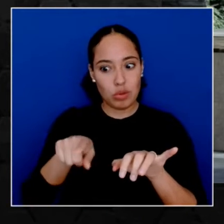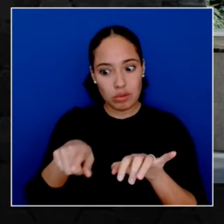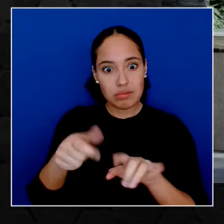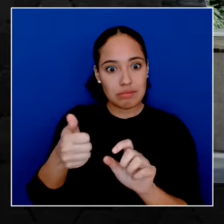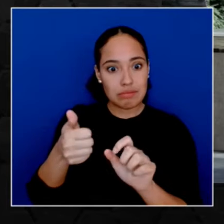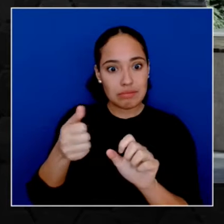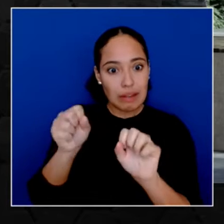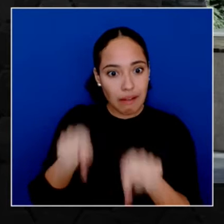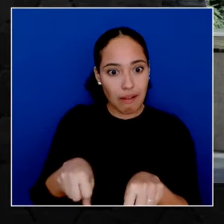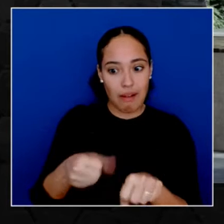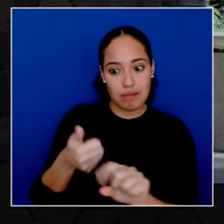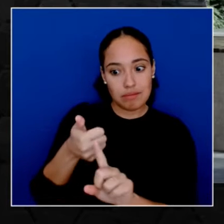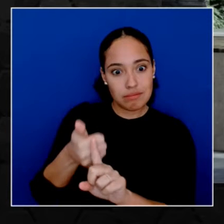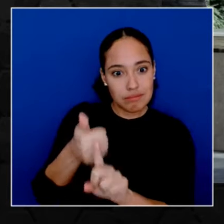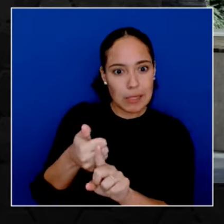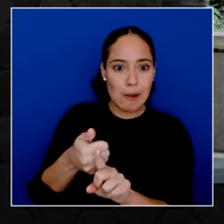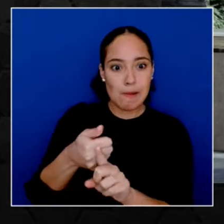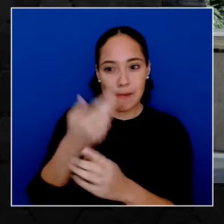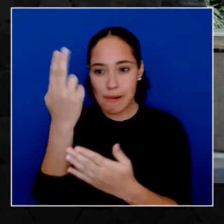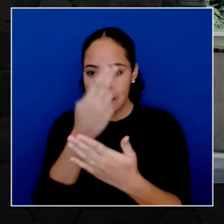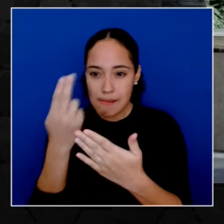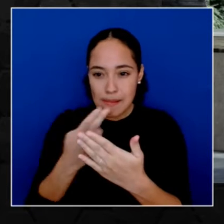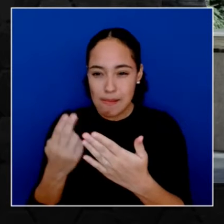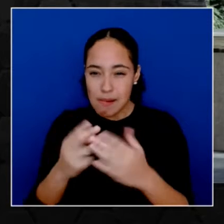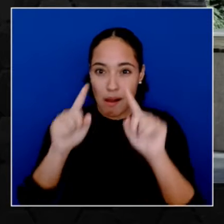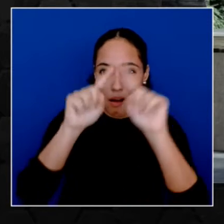parts for my students. Thank you.